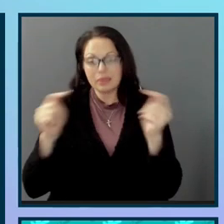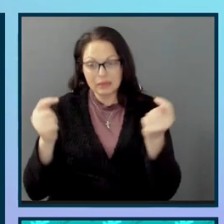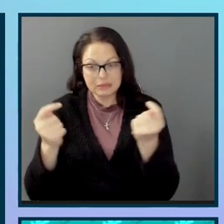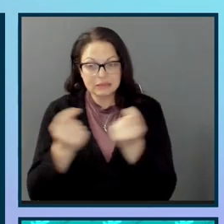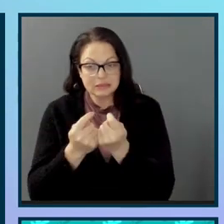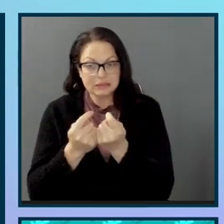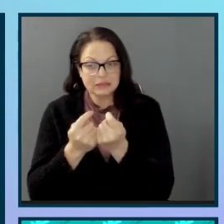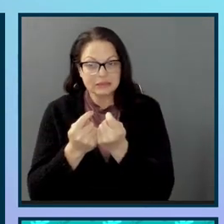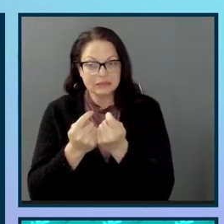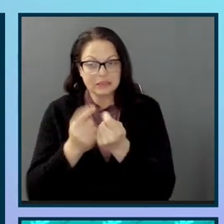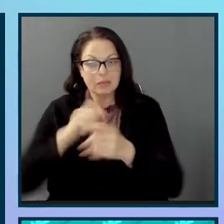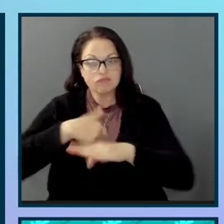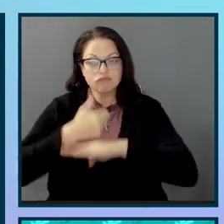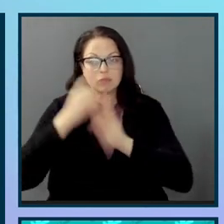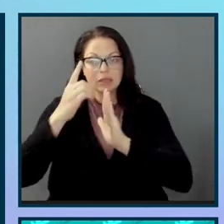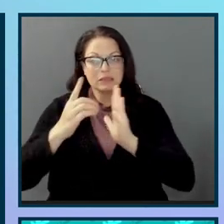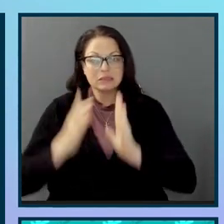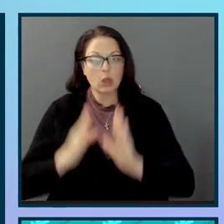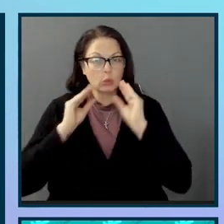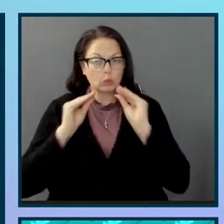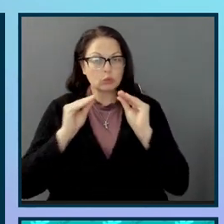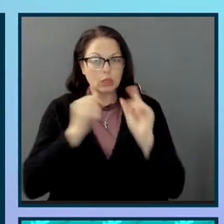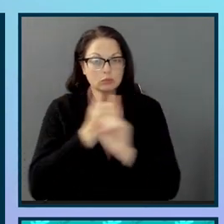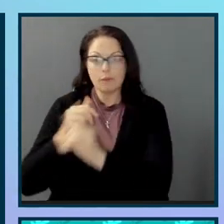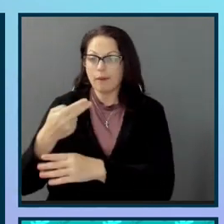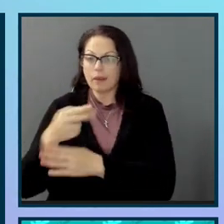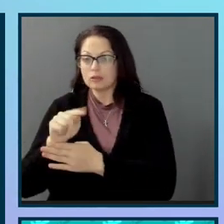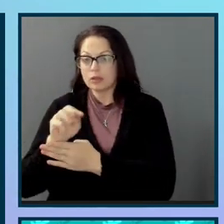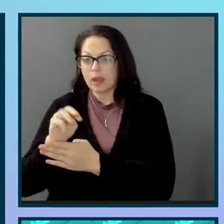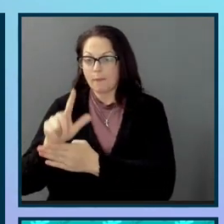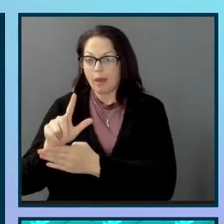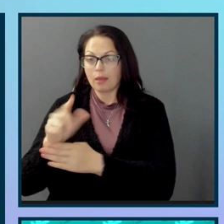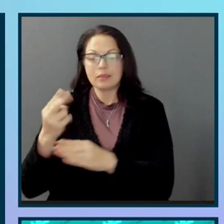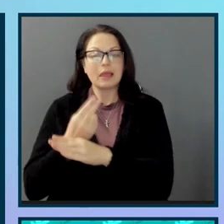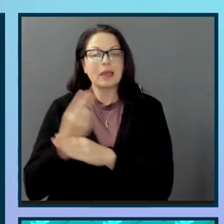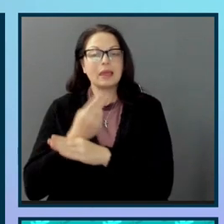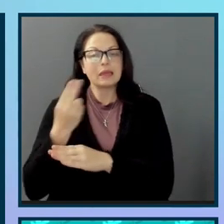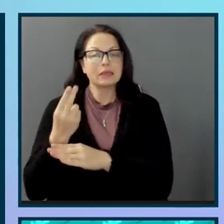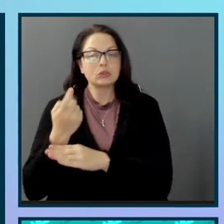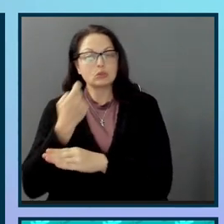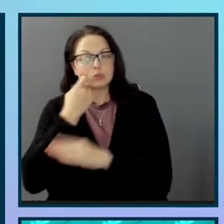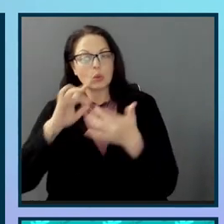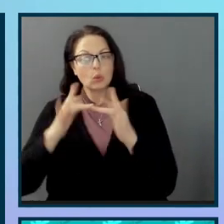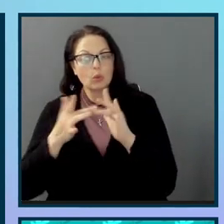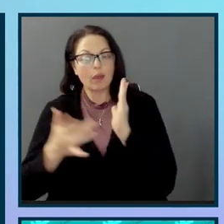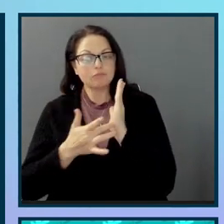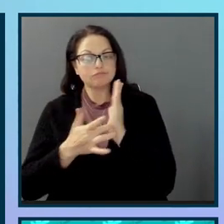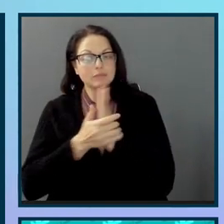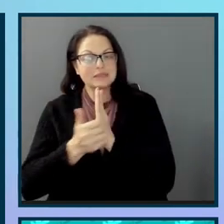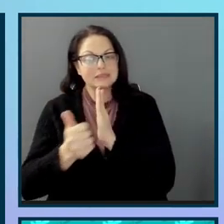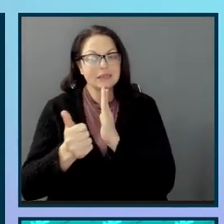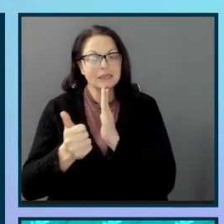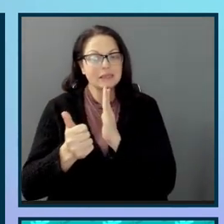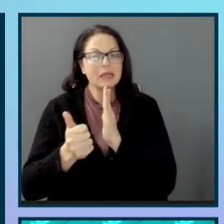largely composed of designers who taught themselves HTML. They used the latest web techniques available to them at the time to